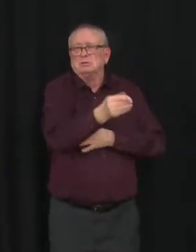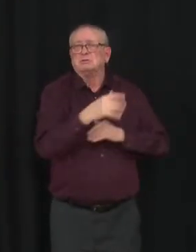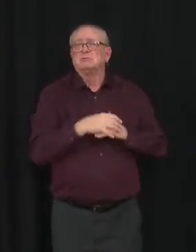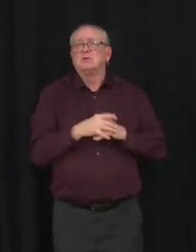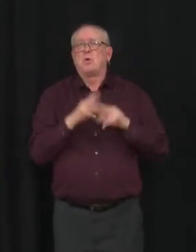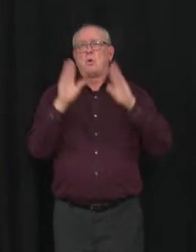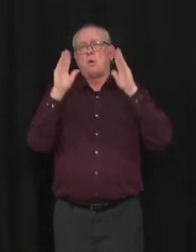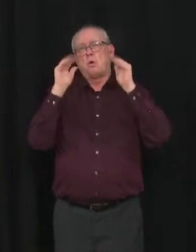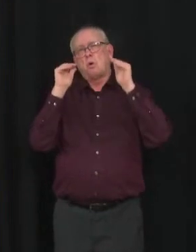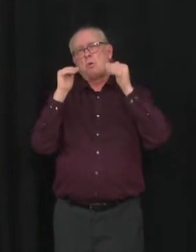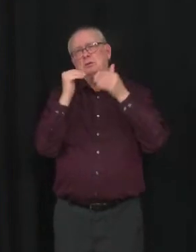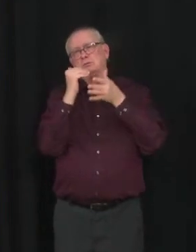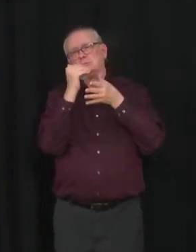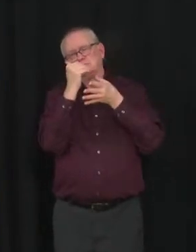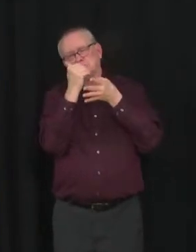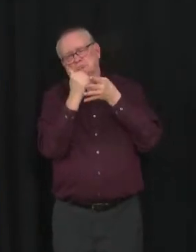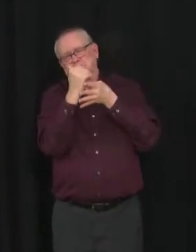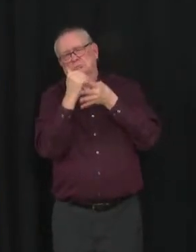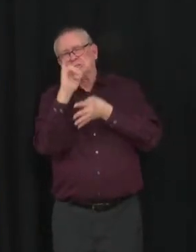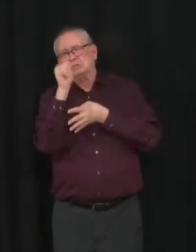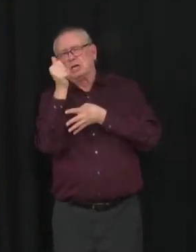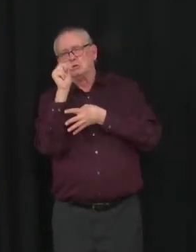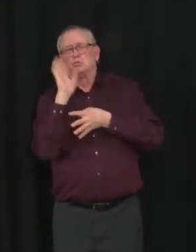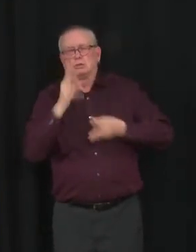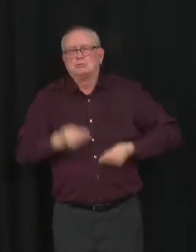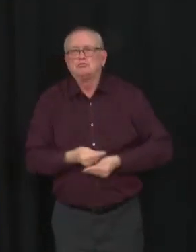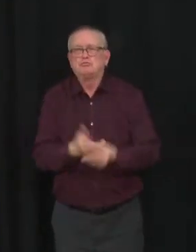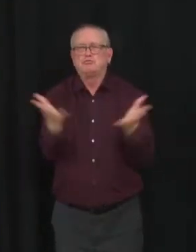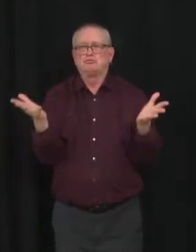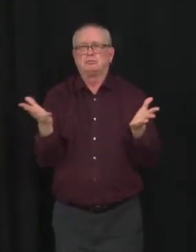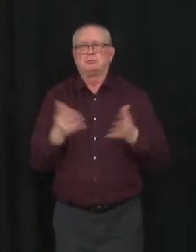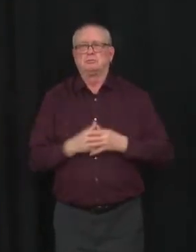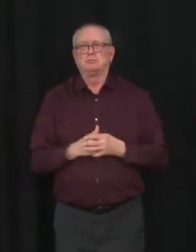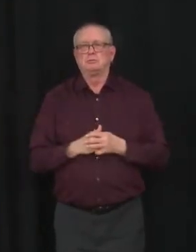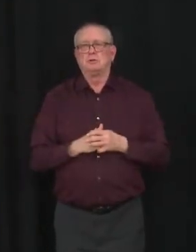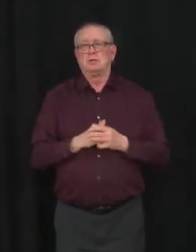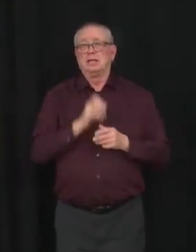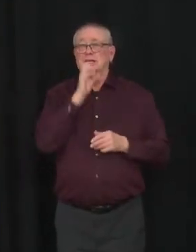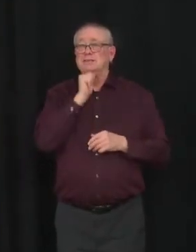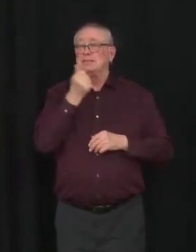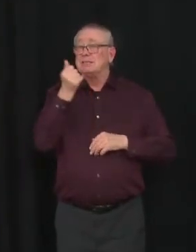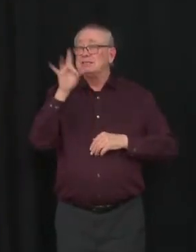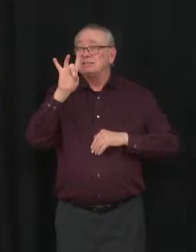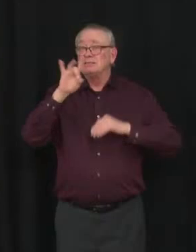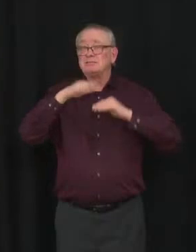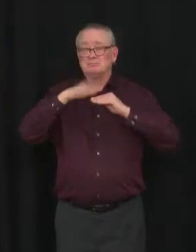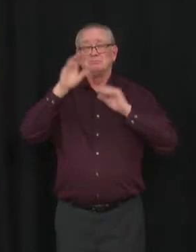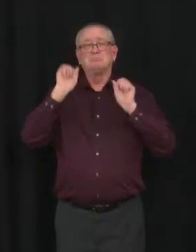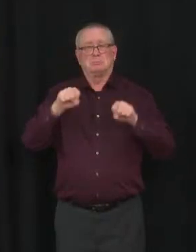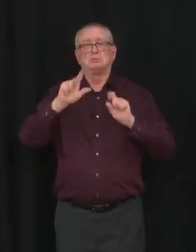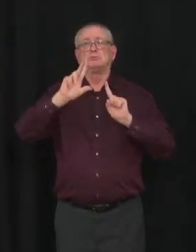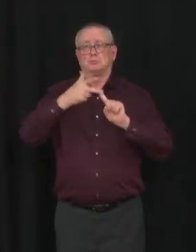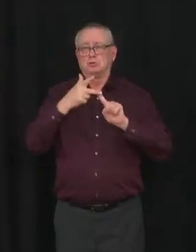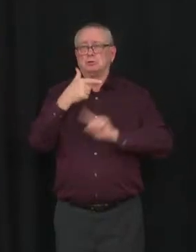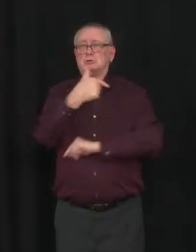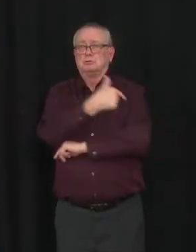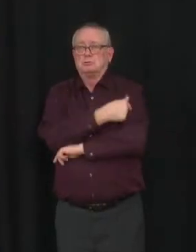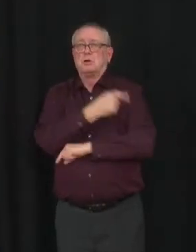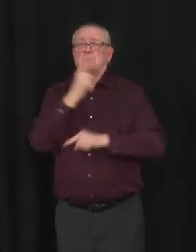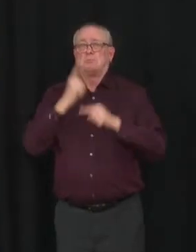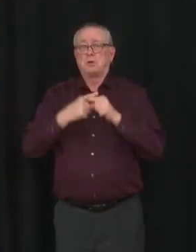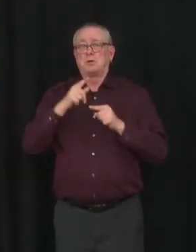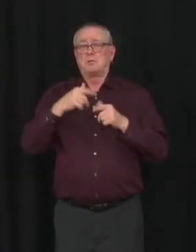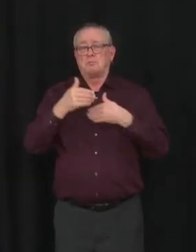In addition to expanding eligibility for booster doses and procuring millions of rapid tests for Albertans, Minister Copping will speak to some